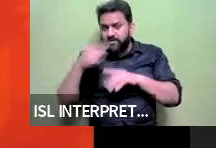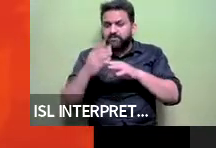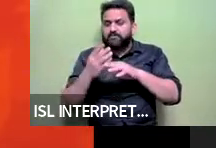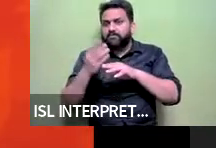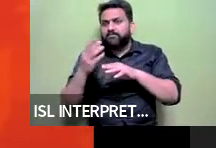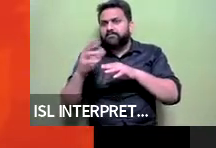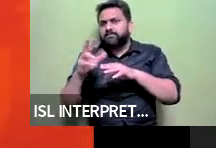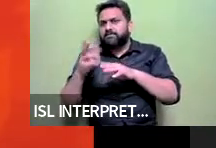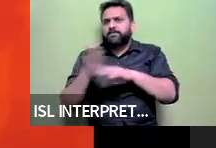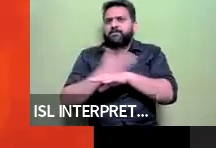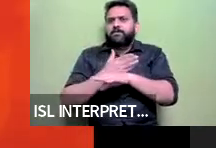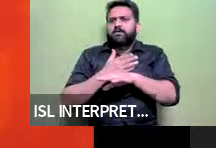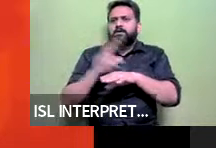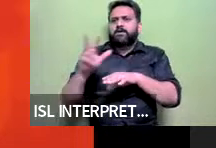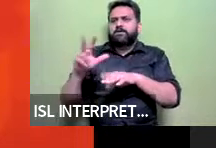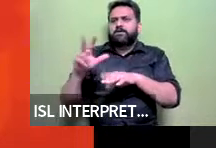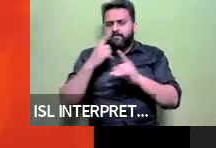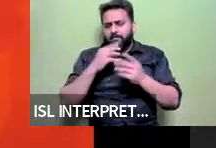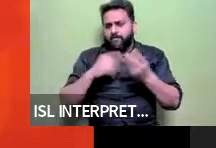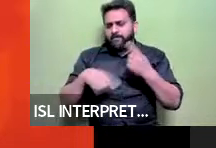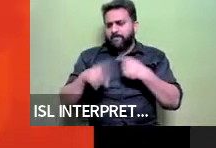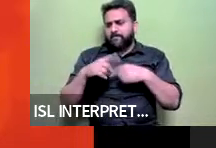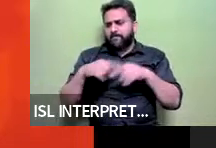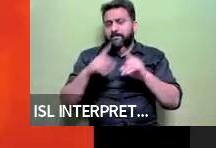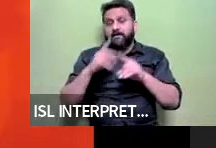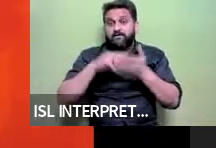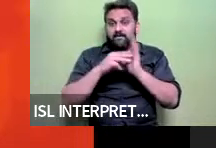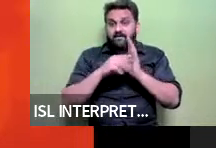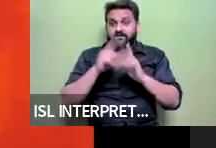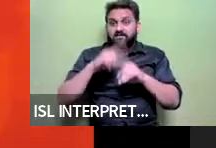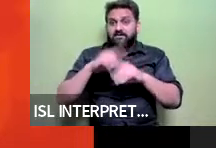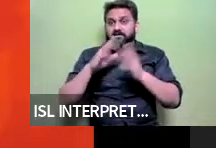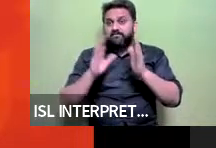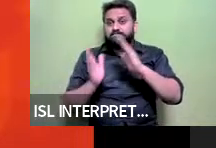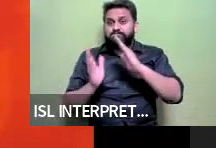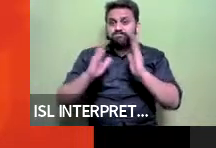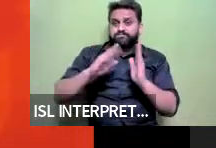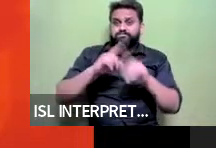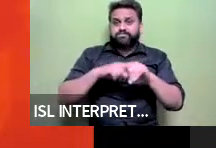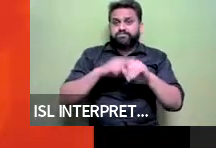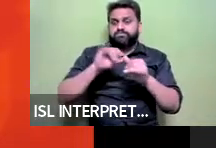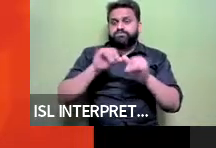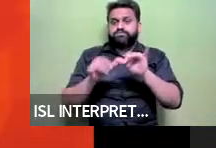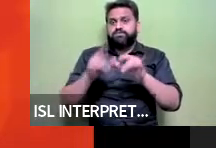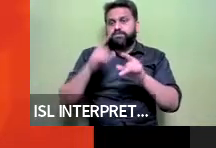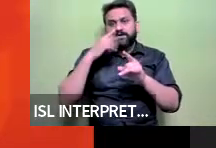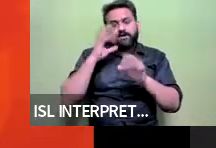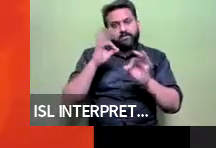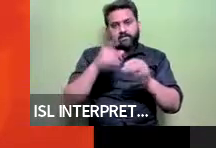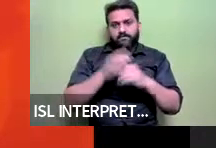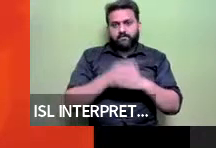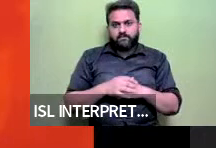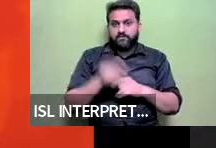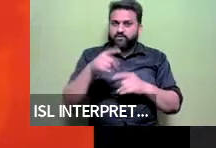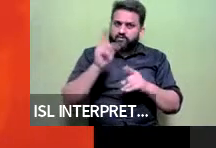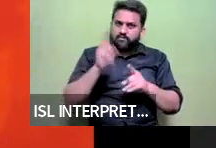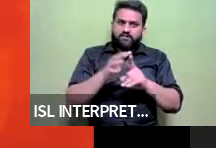o'clock so that you will understand that point. So all these things are very important. Okay. So you need to do